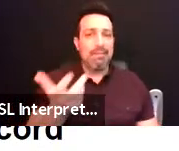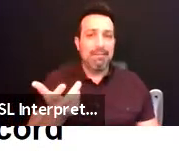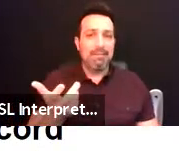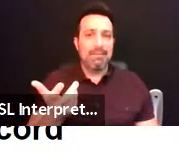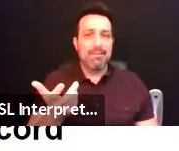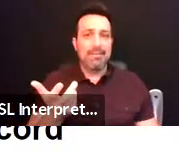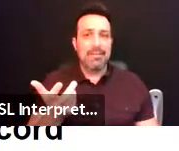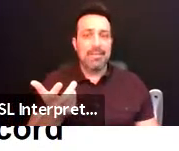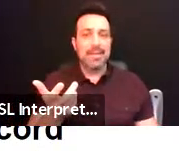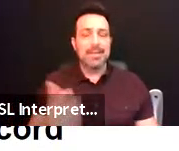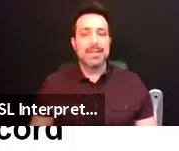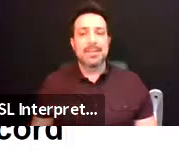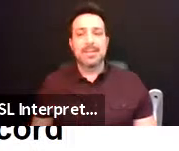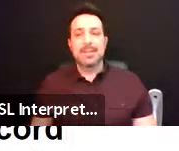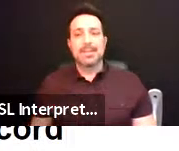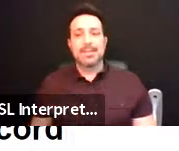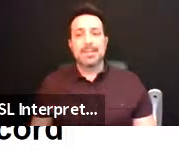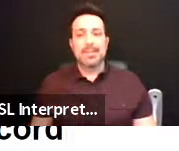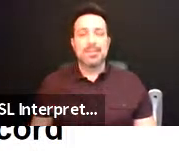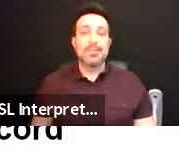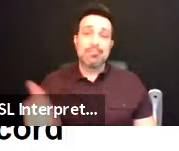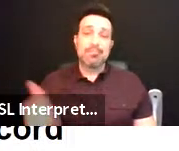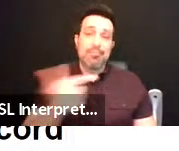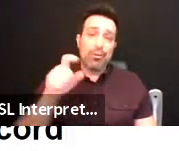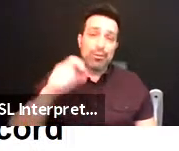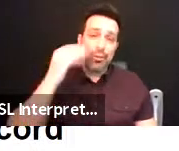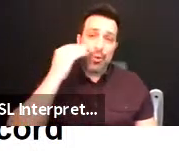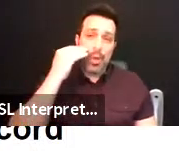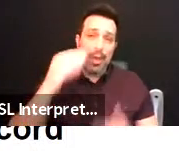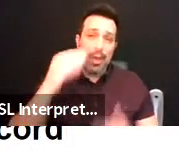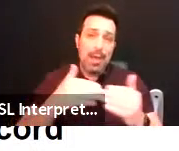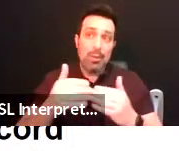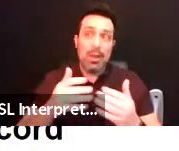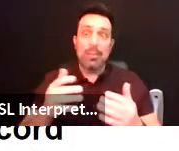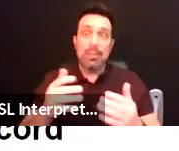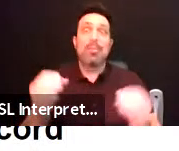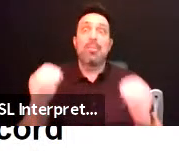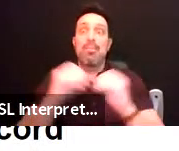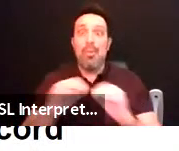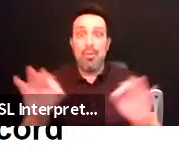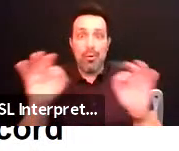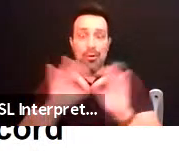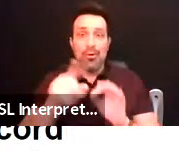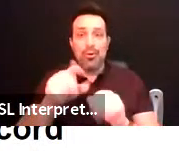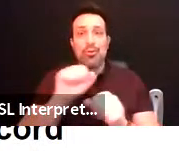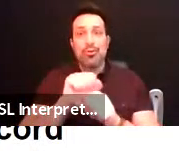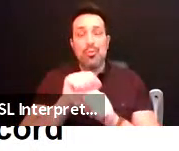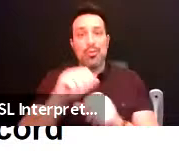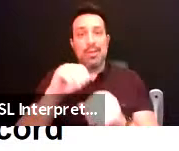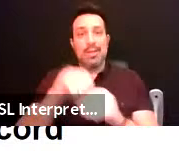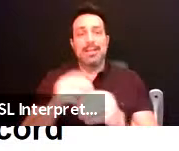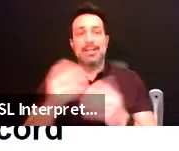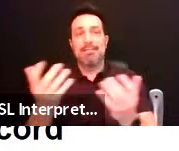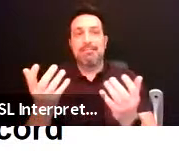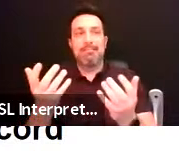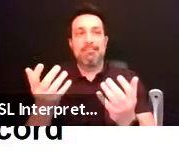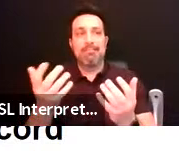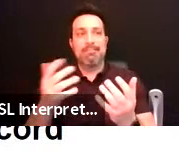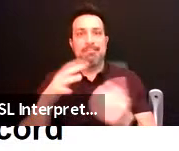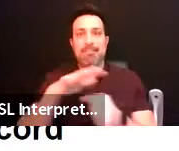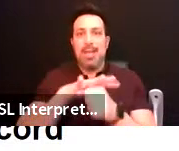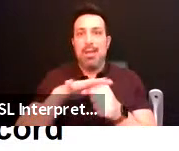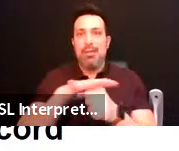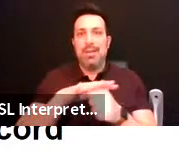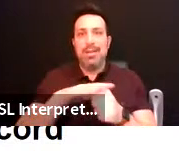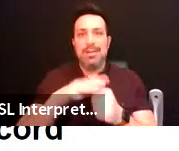I mean, we all should be aware anyways, but even more so when you're working in an arena where